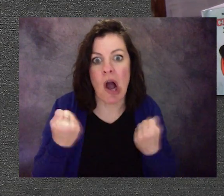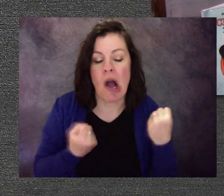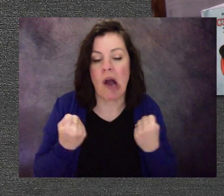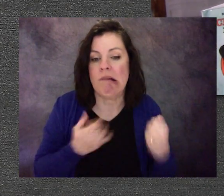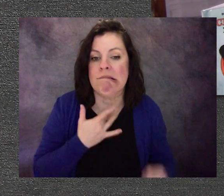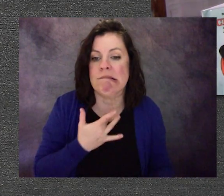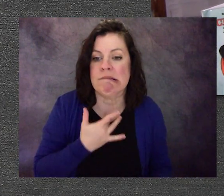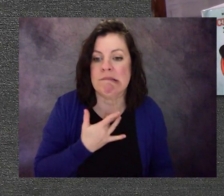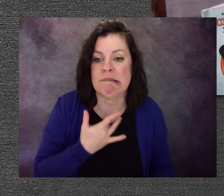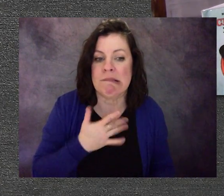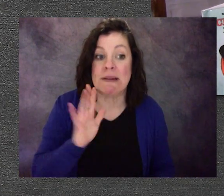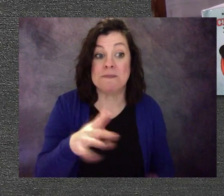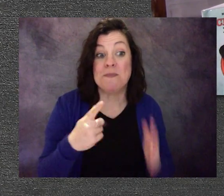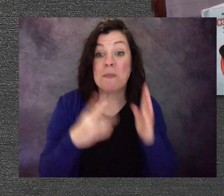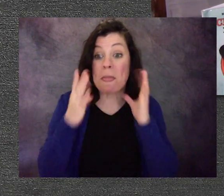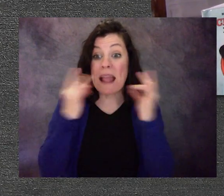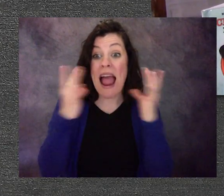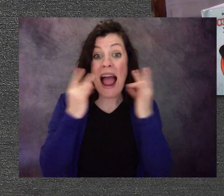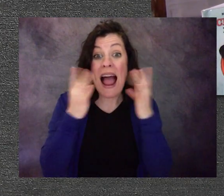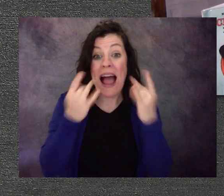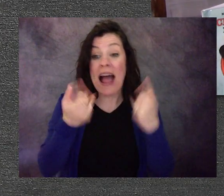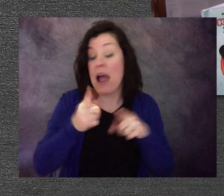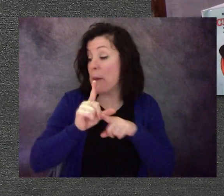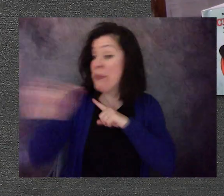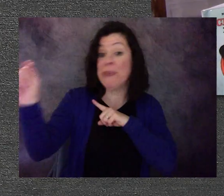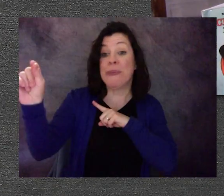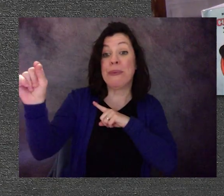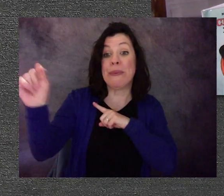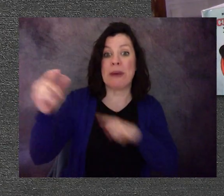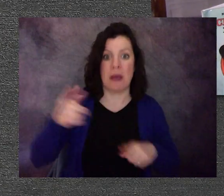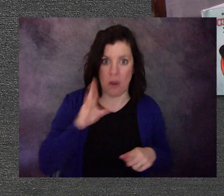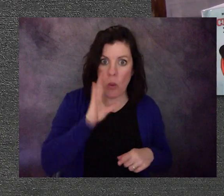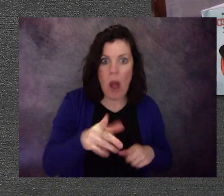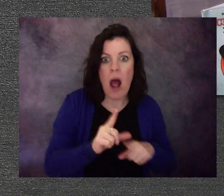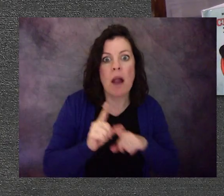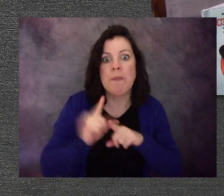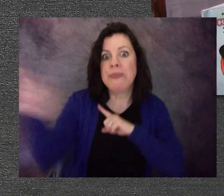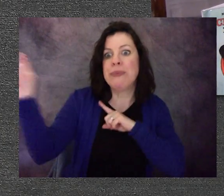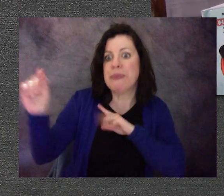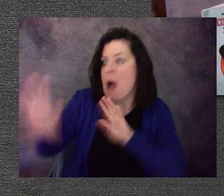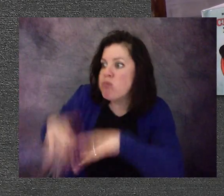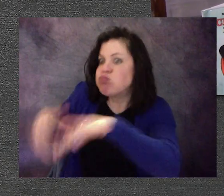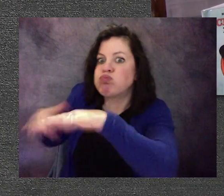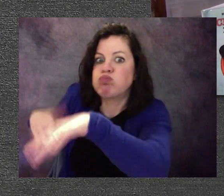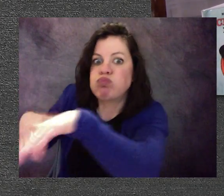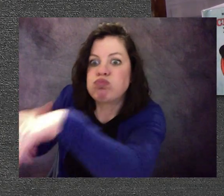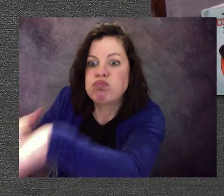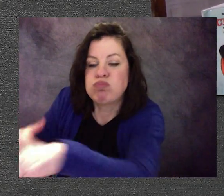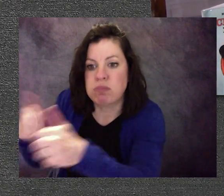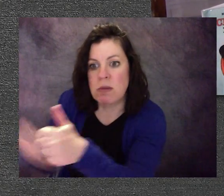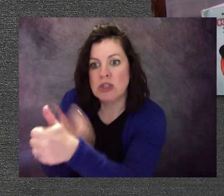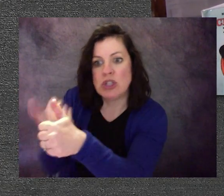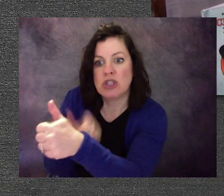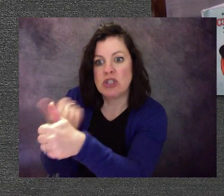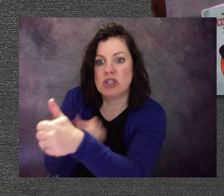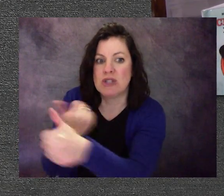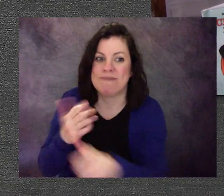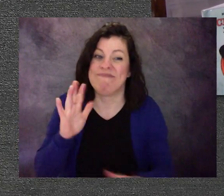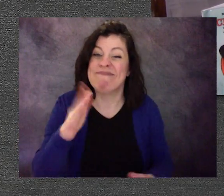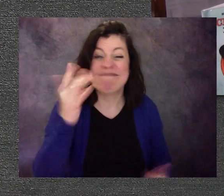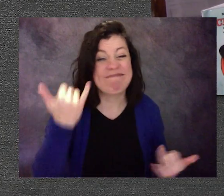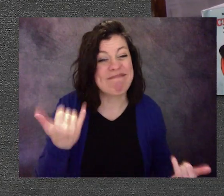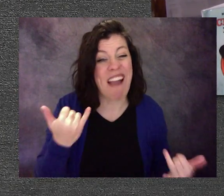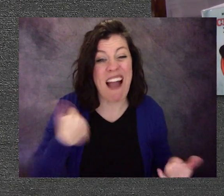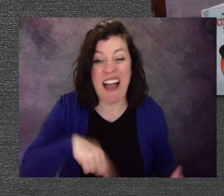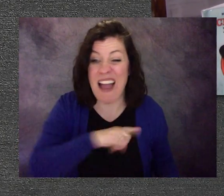He runs after cats too. We don't go to the zoo anymore. He digs up flowers.